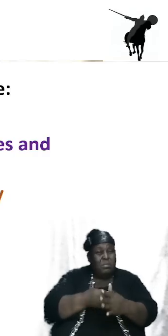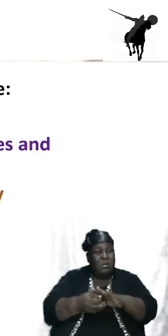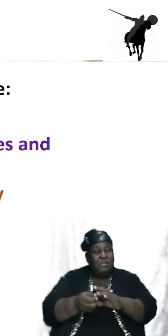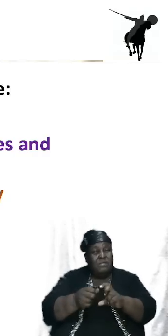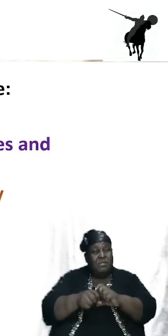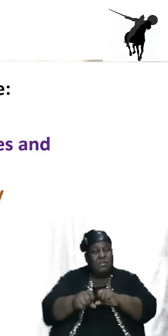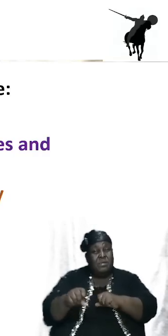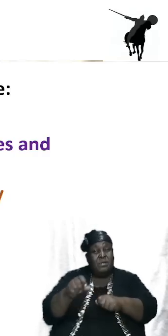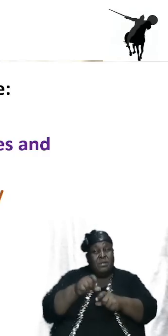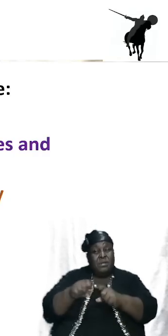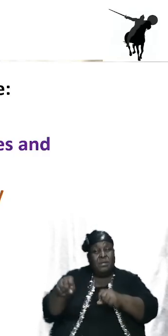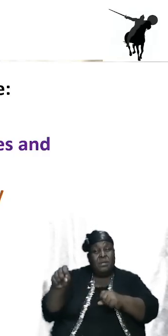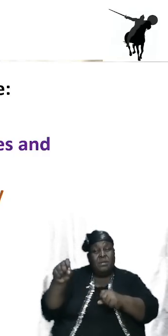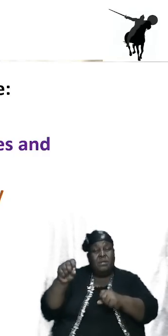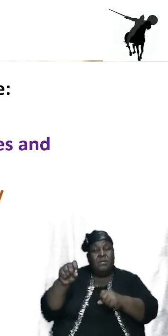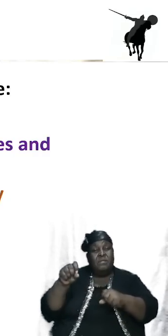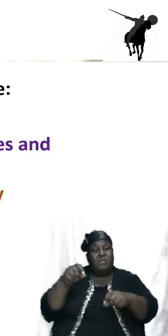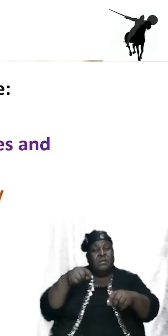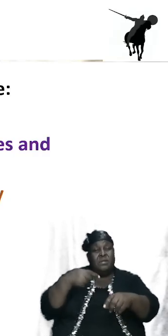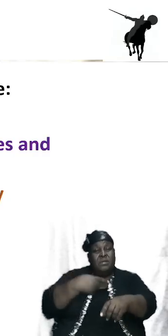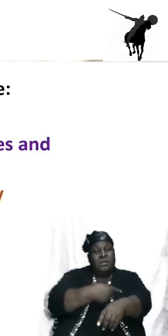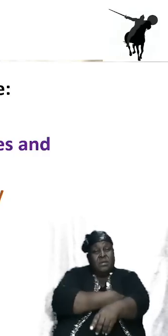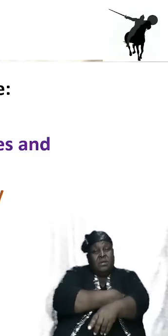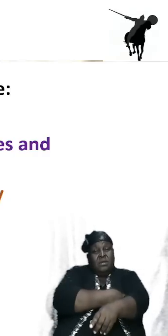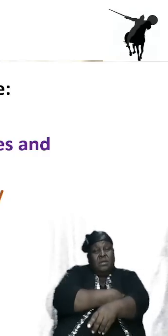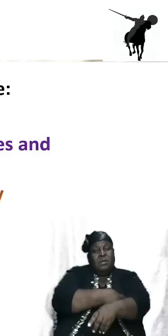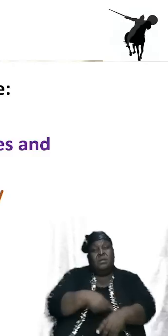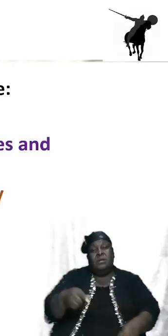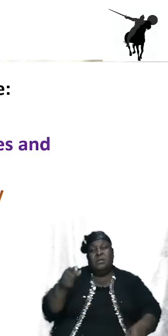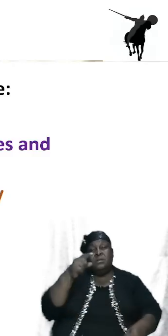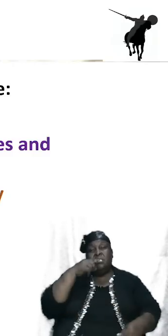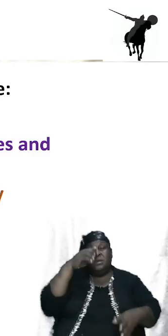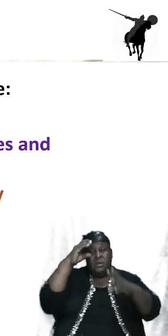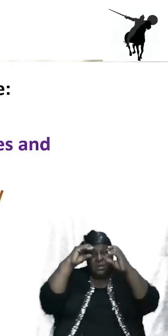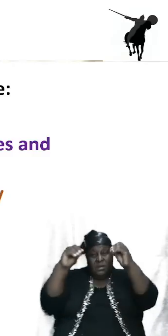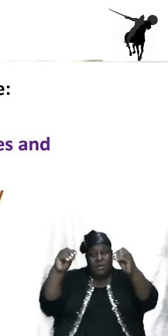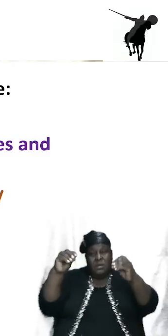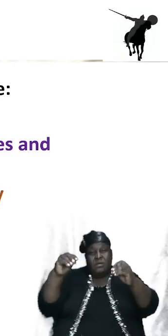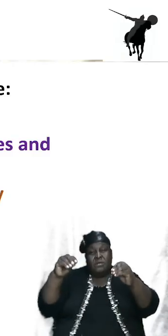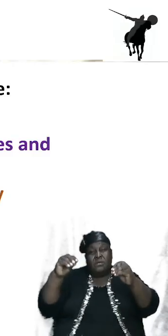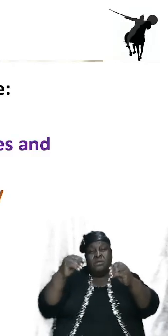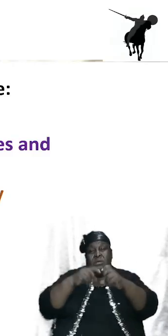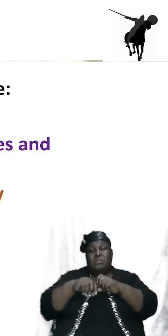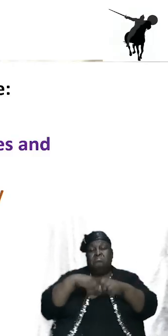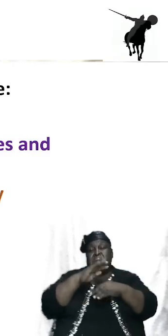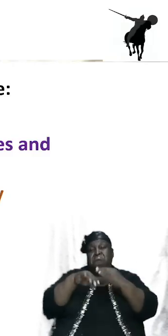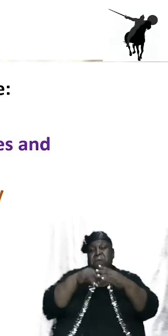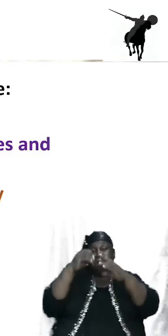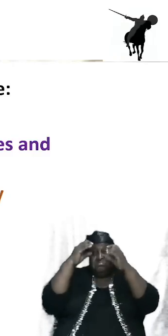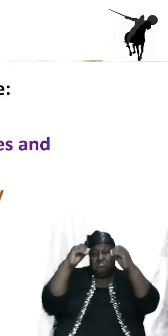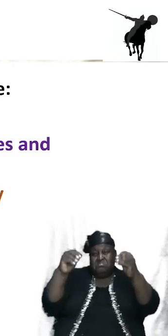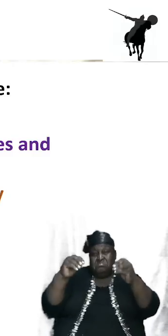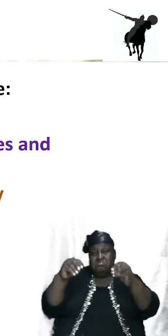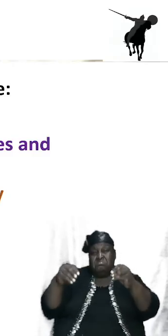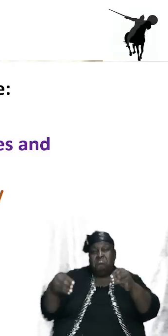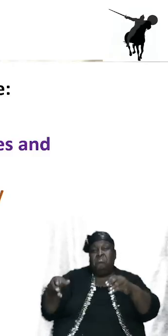just an injection of somebody introducing false teaching, and eventually all of these teachings are developed out of